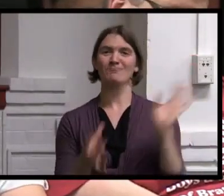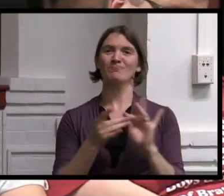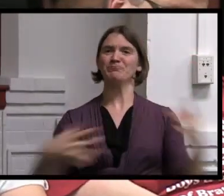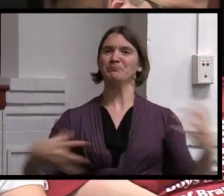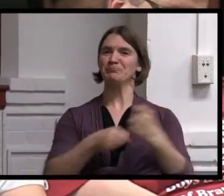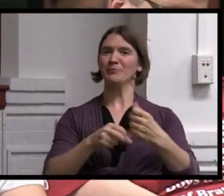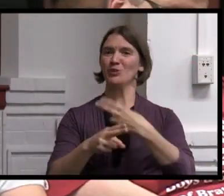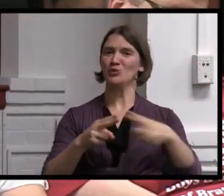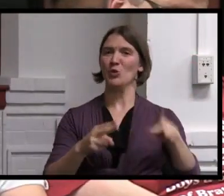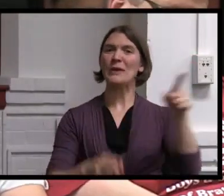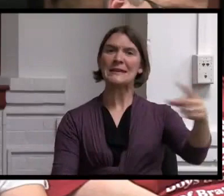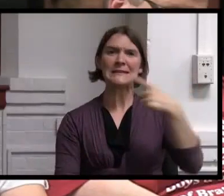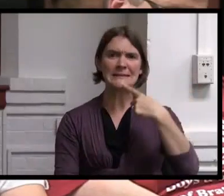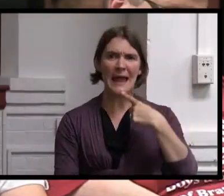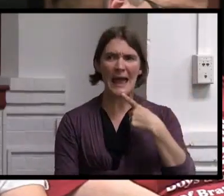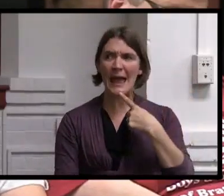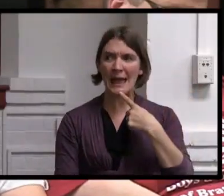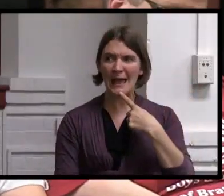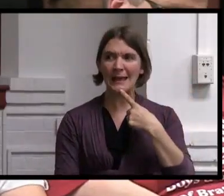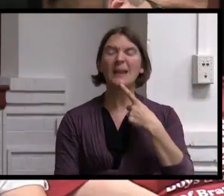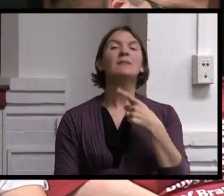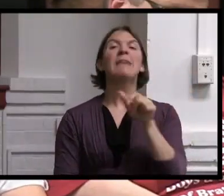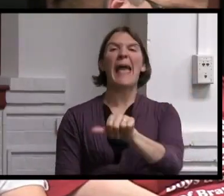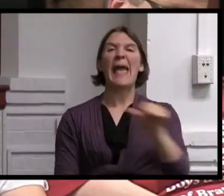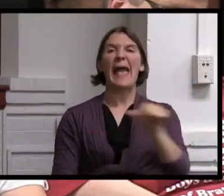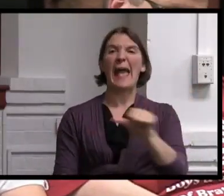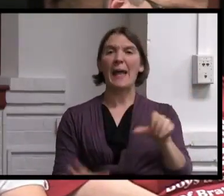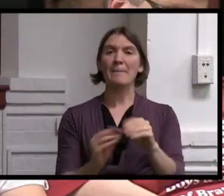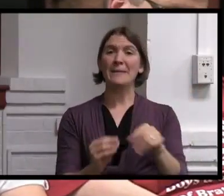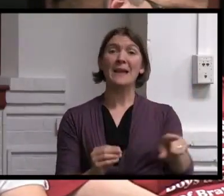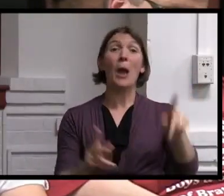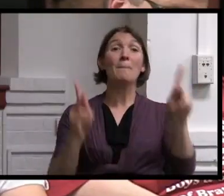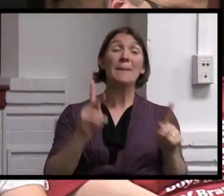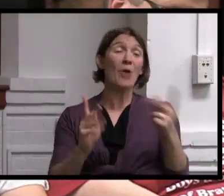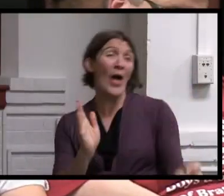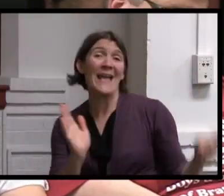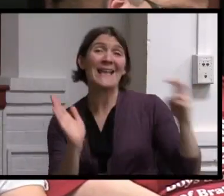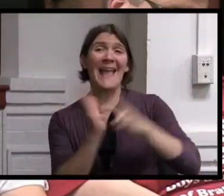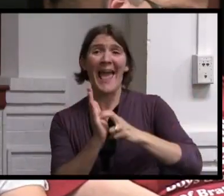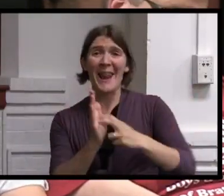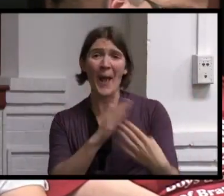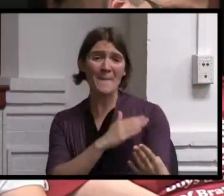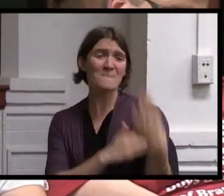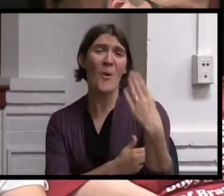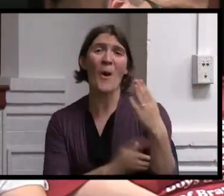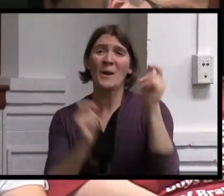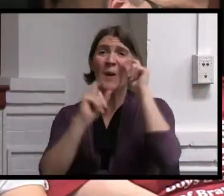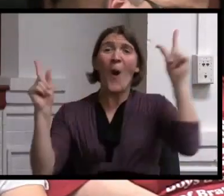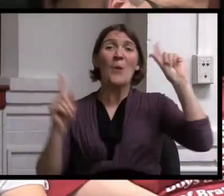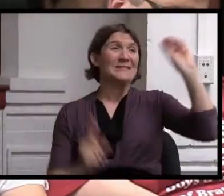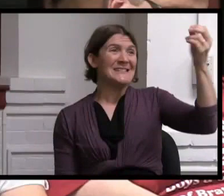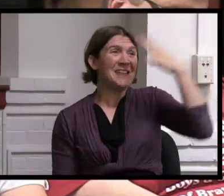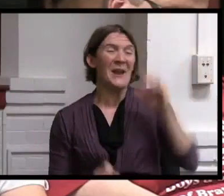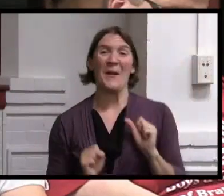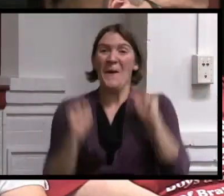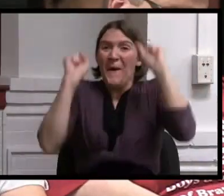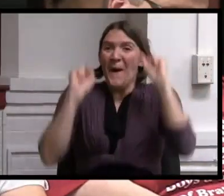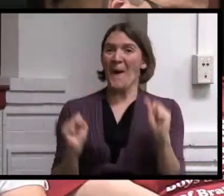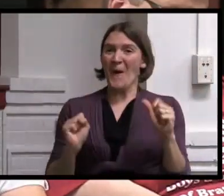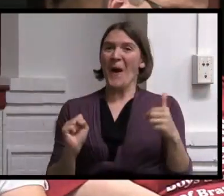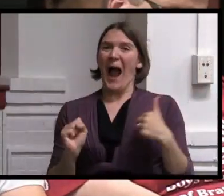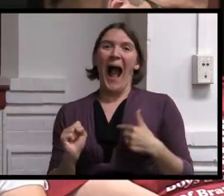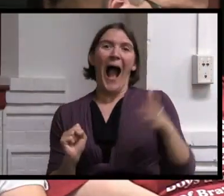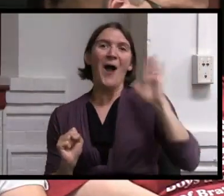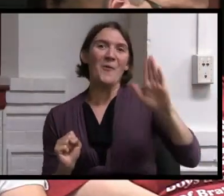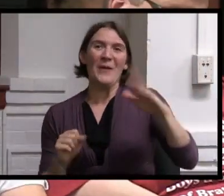one of the lectures he says, no one ever gets up on a bright, sunny Monday morning and says, wow, I think I'm gonna